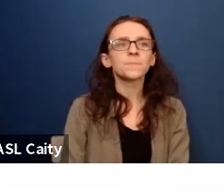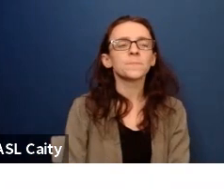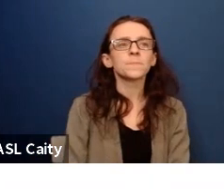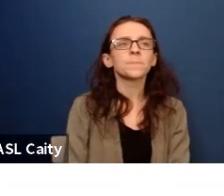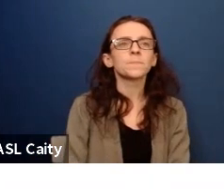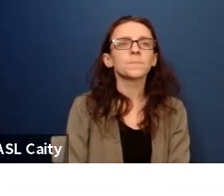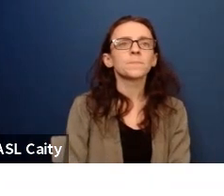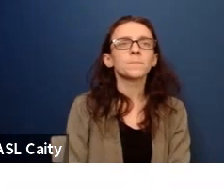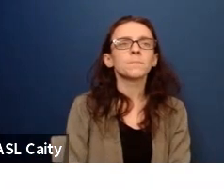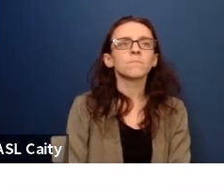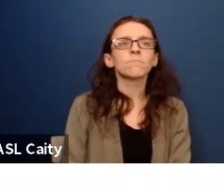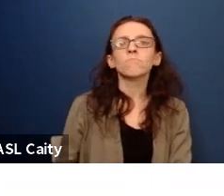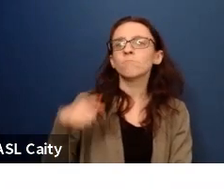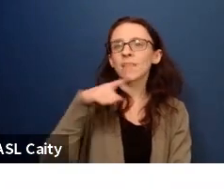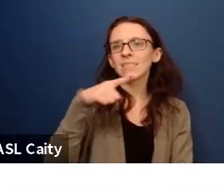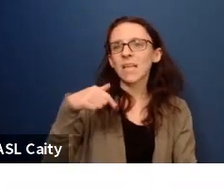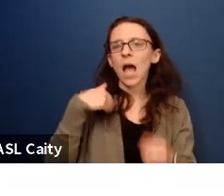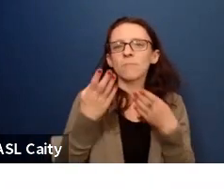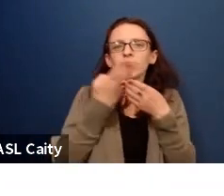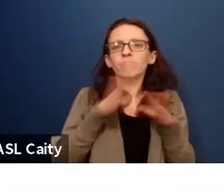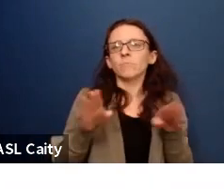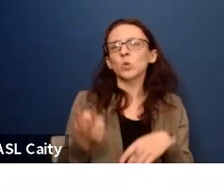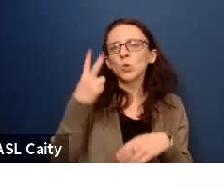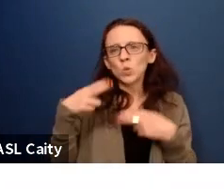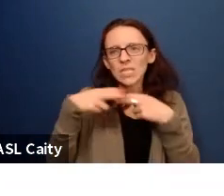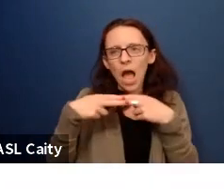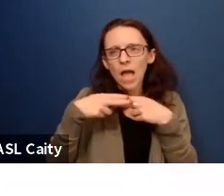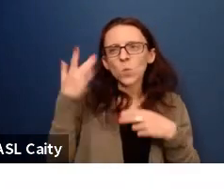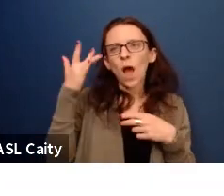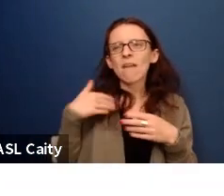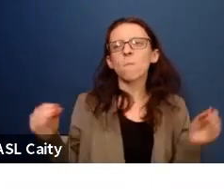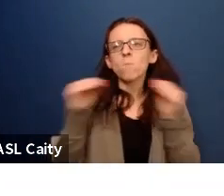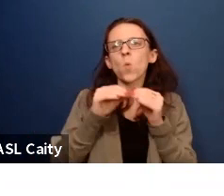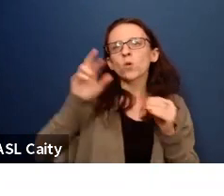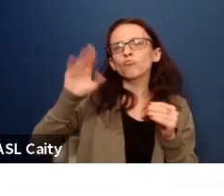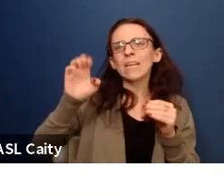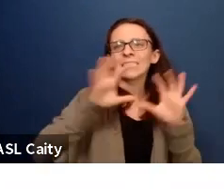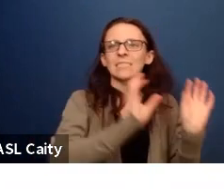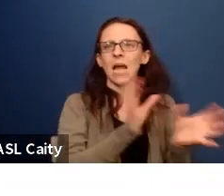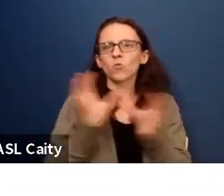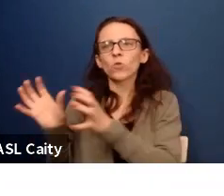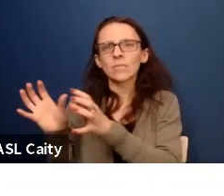This one I split onto 2 slides because there are more race categories.